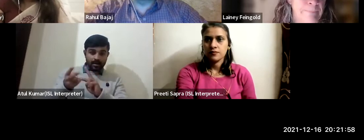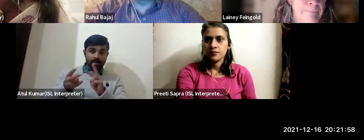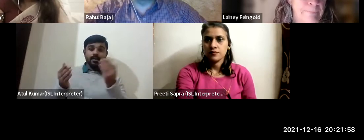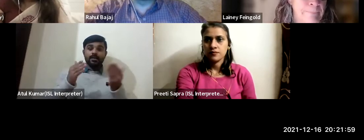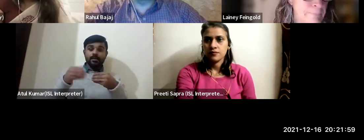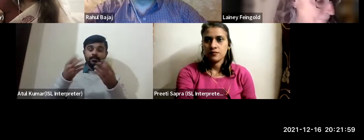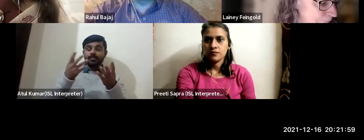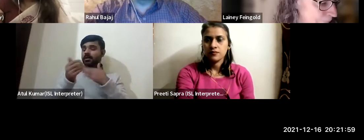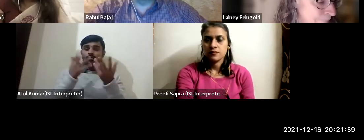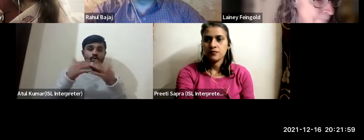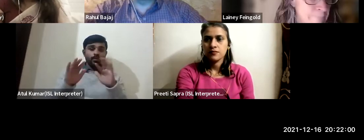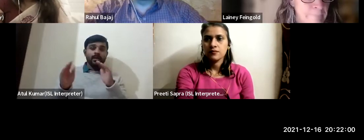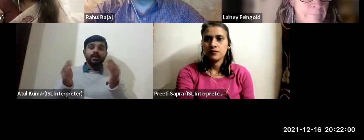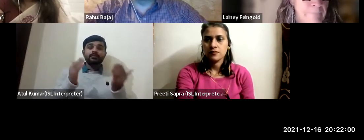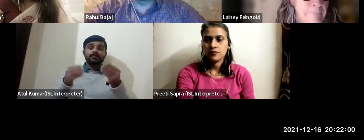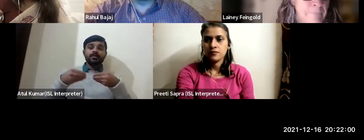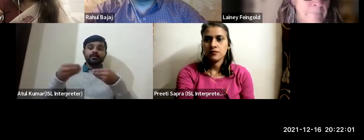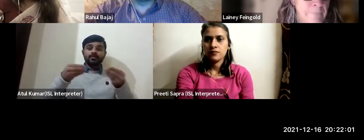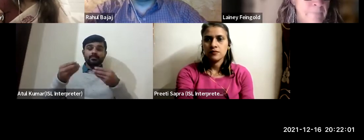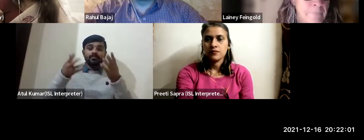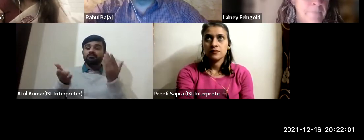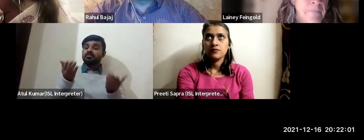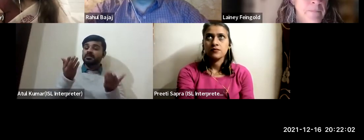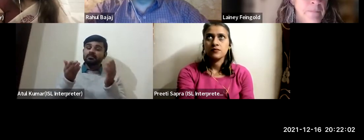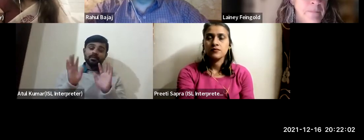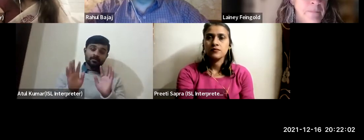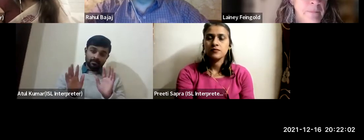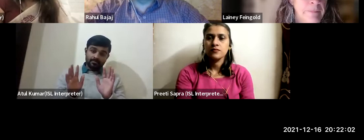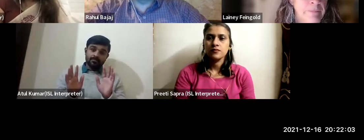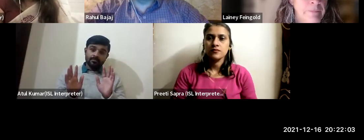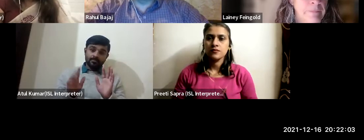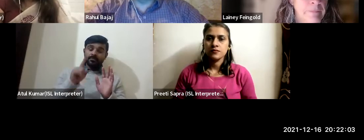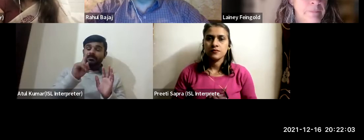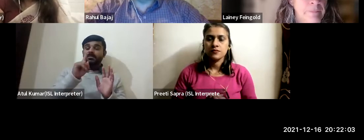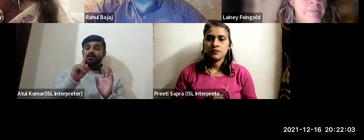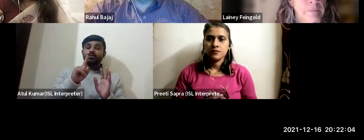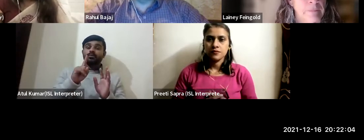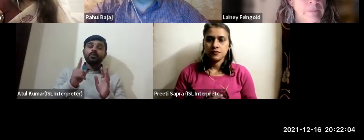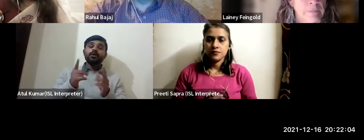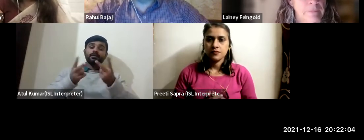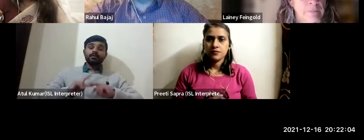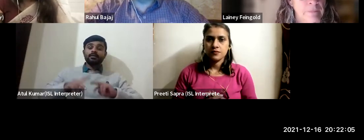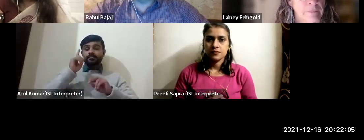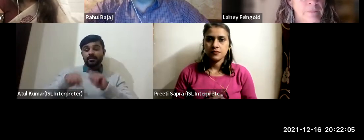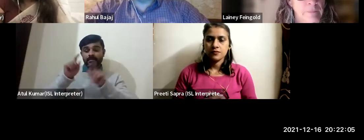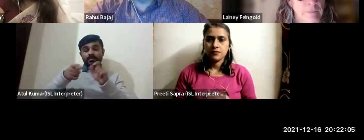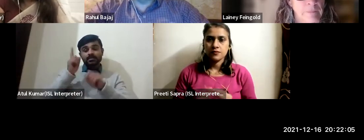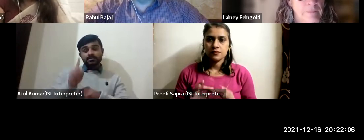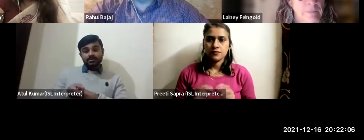facilities, whatever service providers there might be, this is one take-home message that they should, I